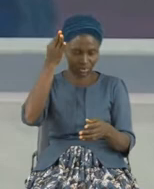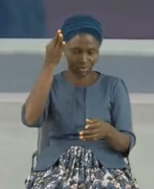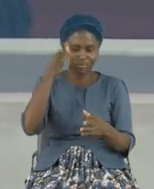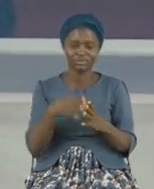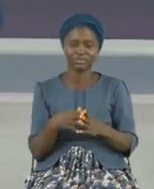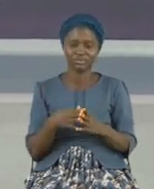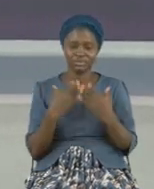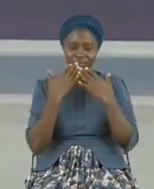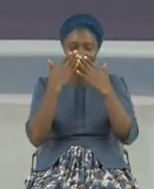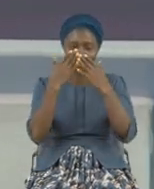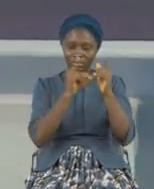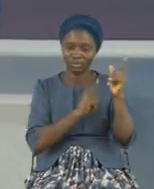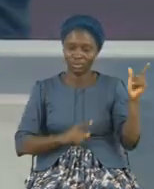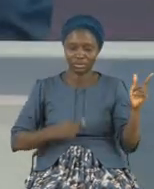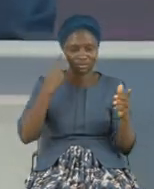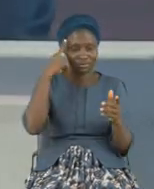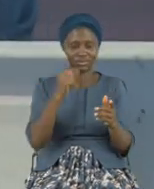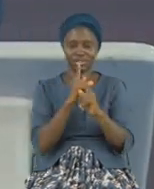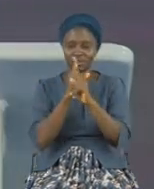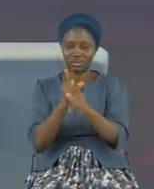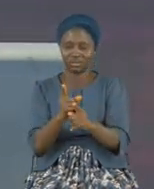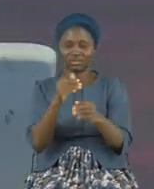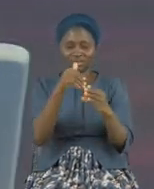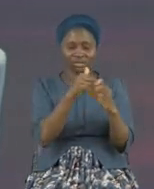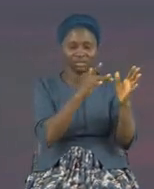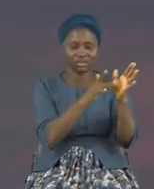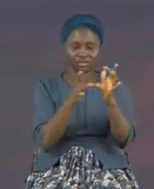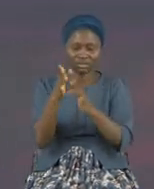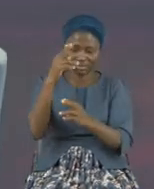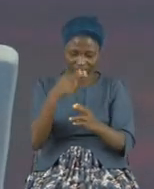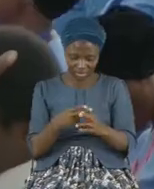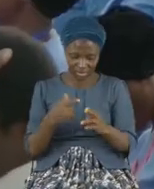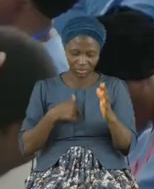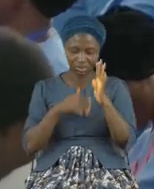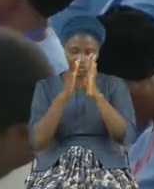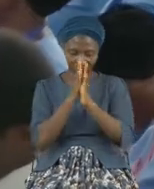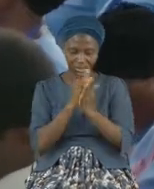the answer. In Jesus' name we pray. Amen.